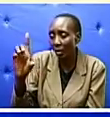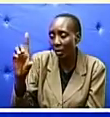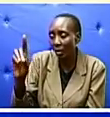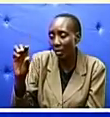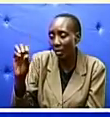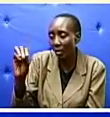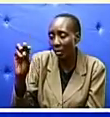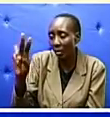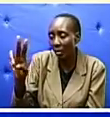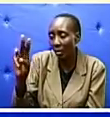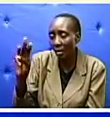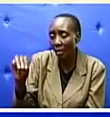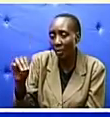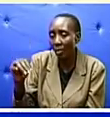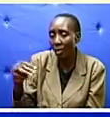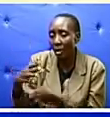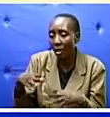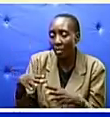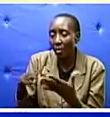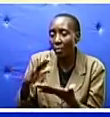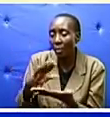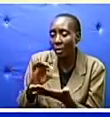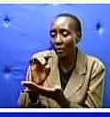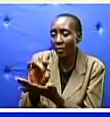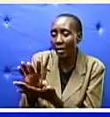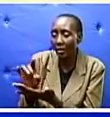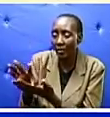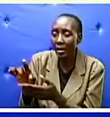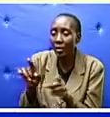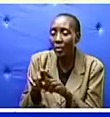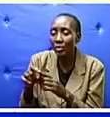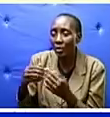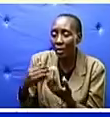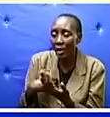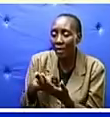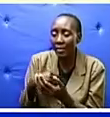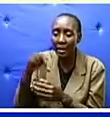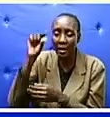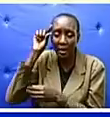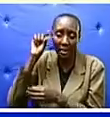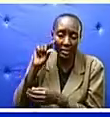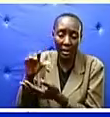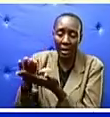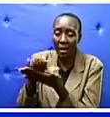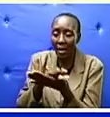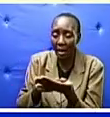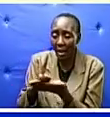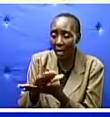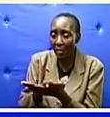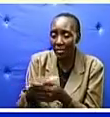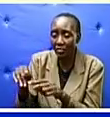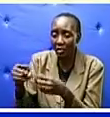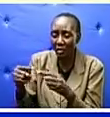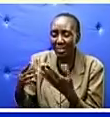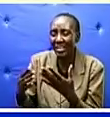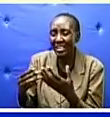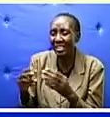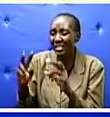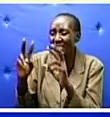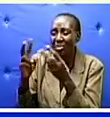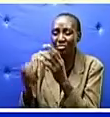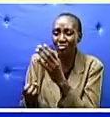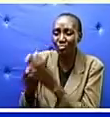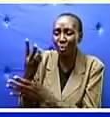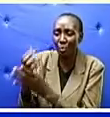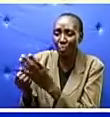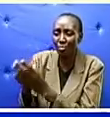People lost their jobs. There were the issue of GBV that came in, you see. So there were a lot of issues that came out. So you found